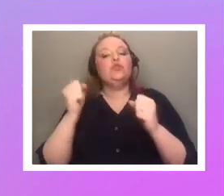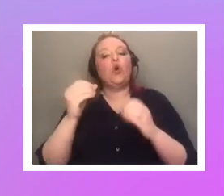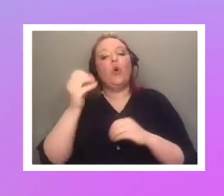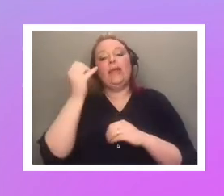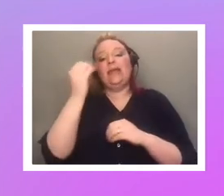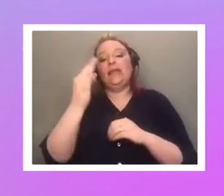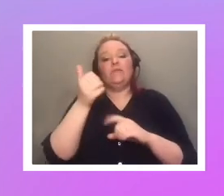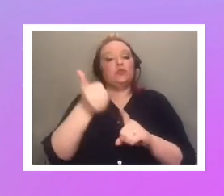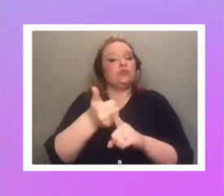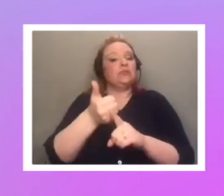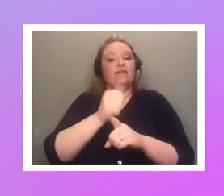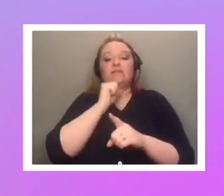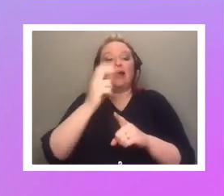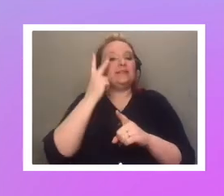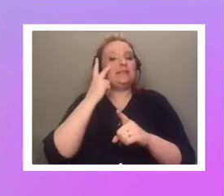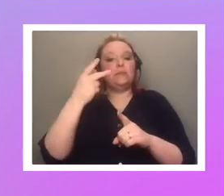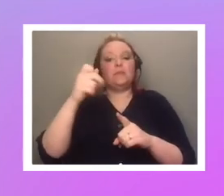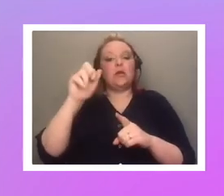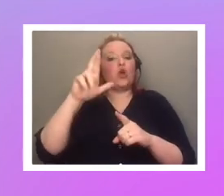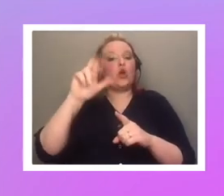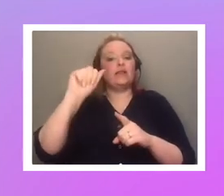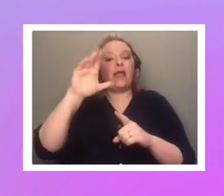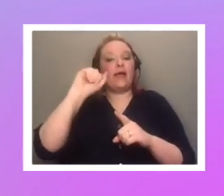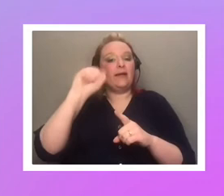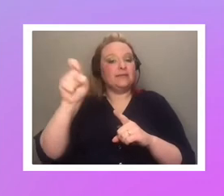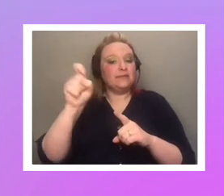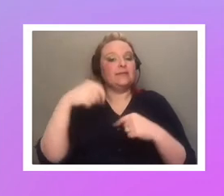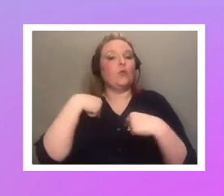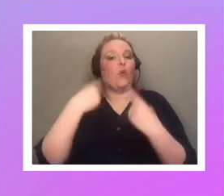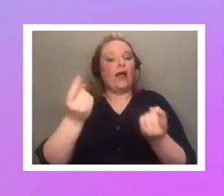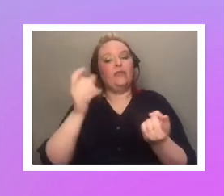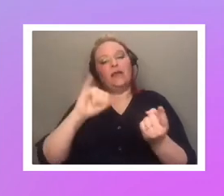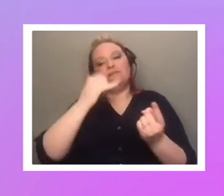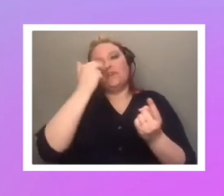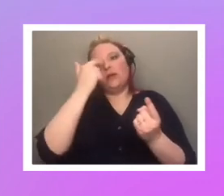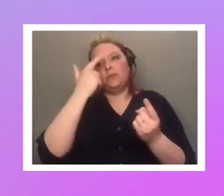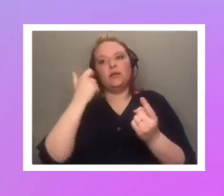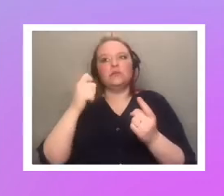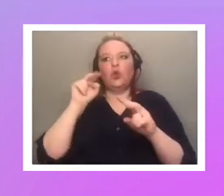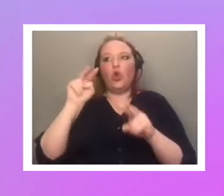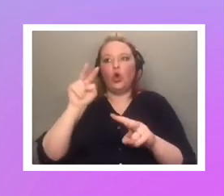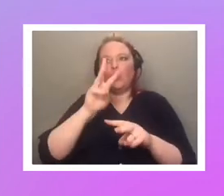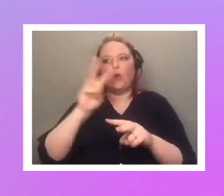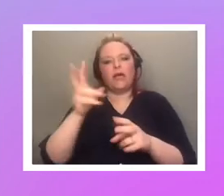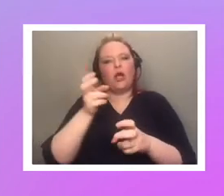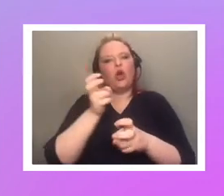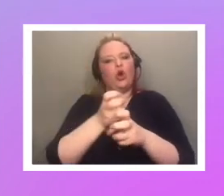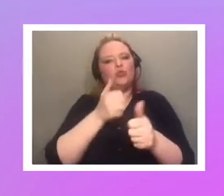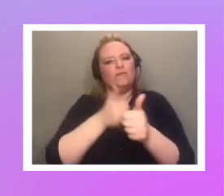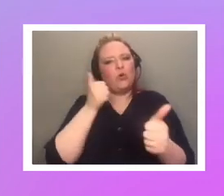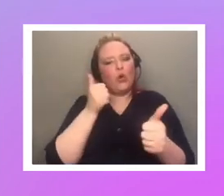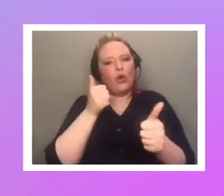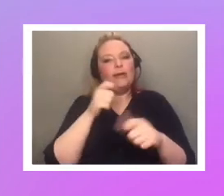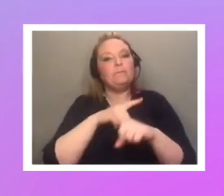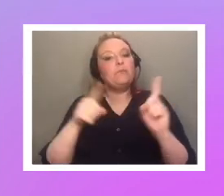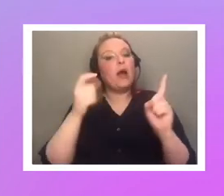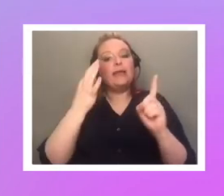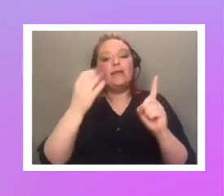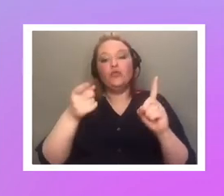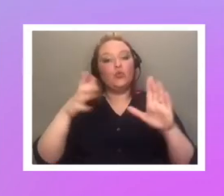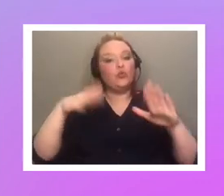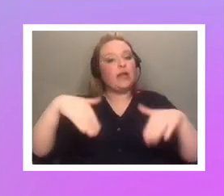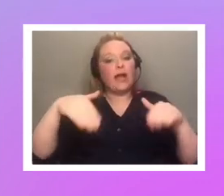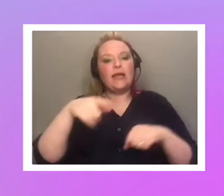haven't seen some parallax in a while, I guess that's kind of a joke, because if you look at websites, it's hard to avoid, isn't it? But if you haven't, this is